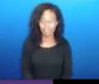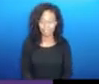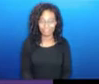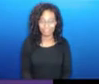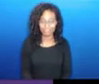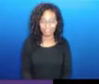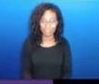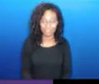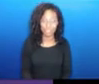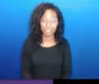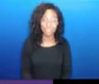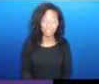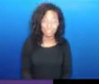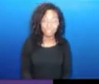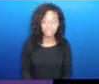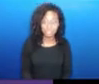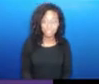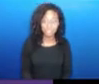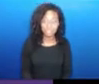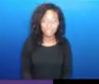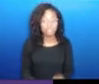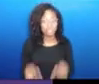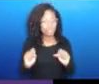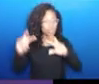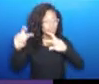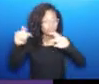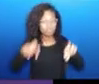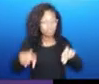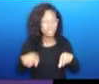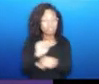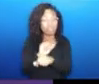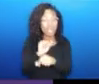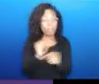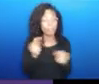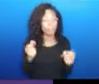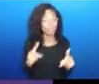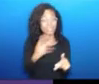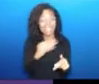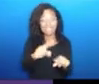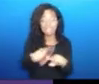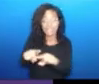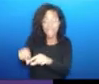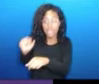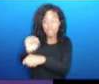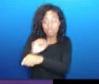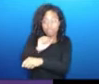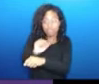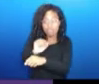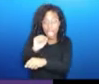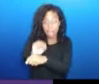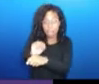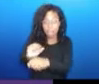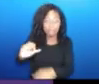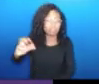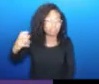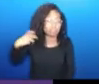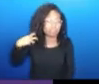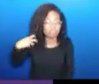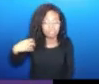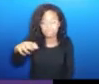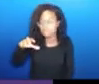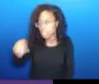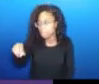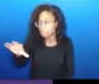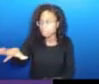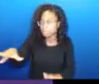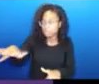explore job opportunities and different employers. Do the research. What type of work or business environment